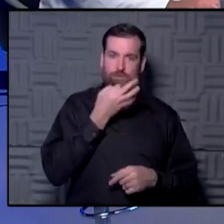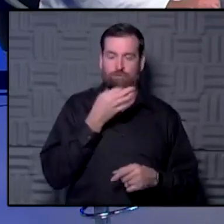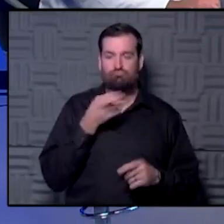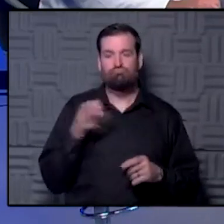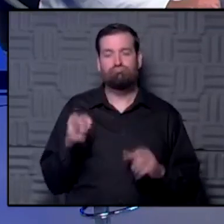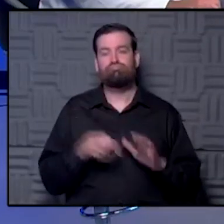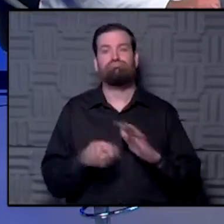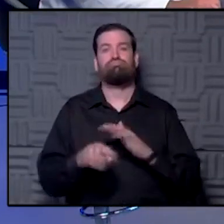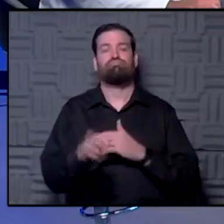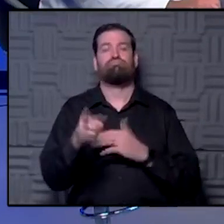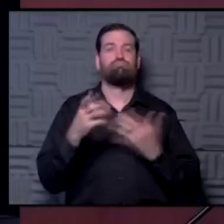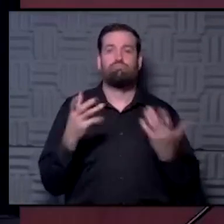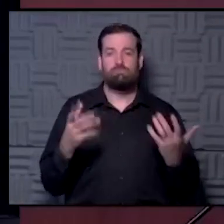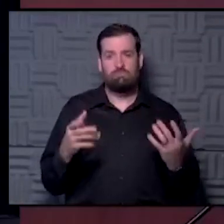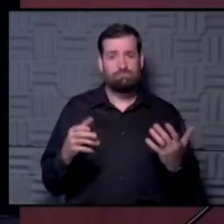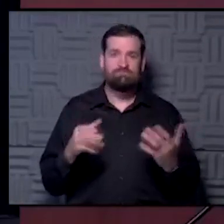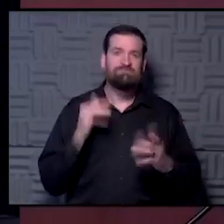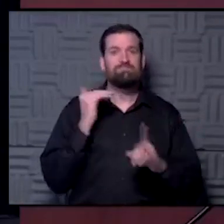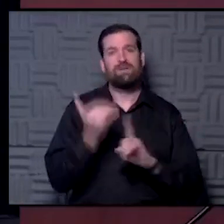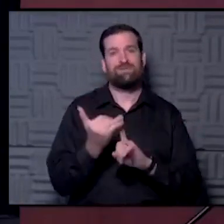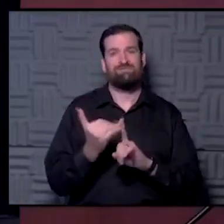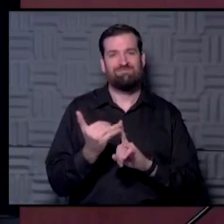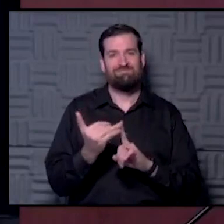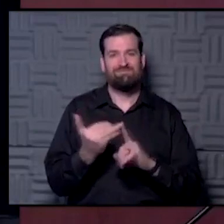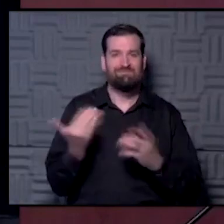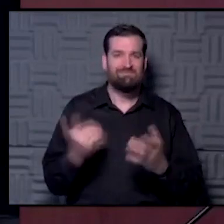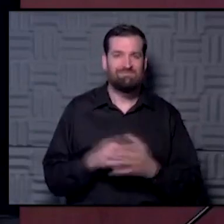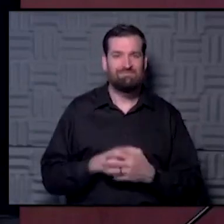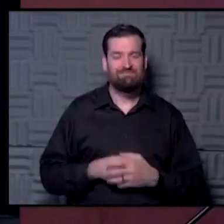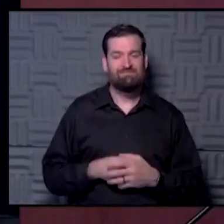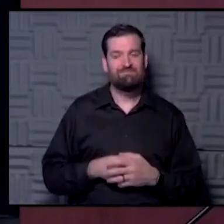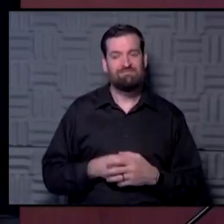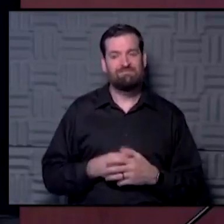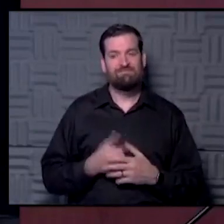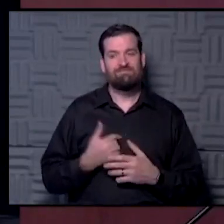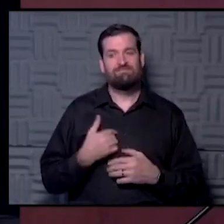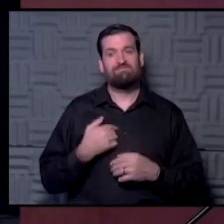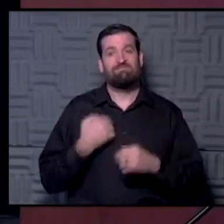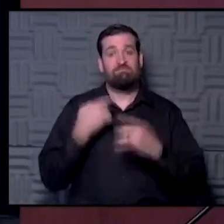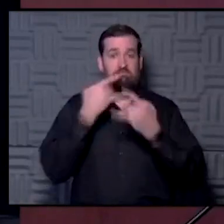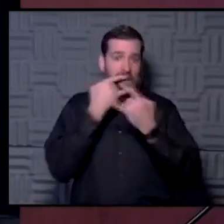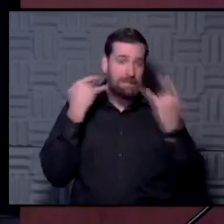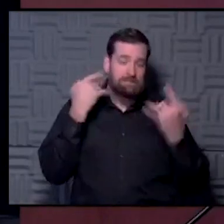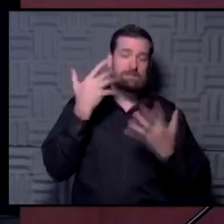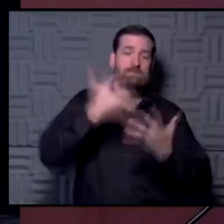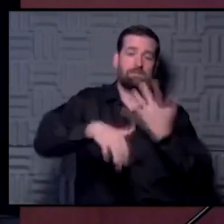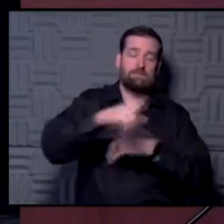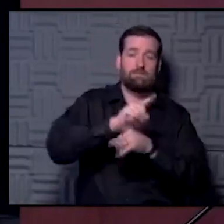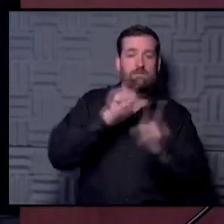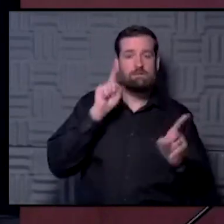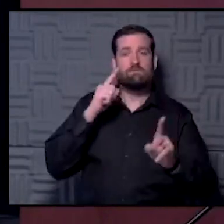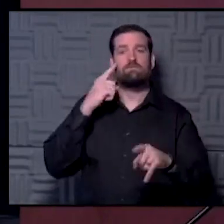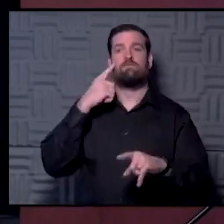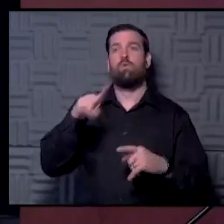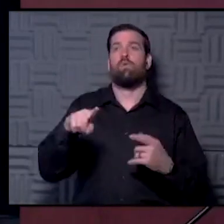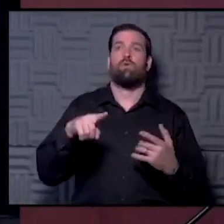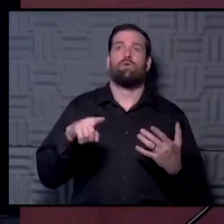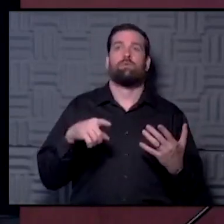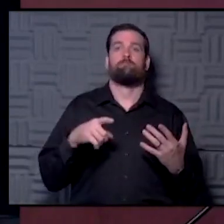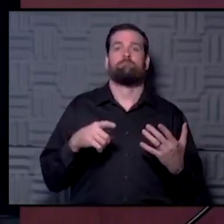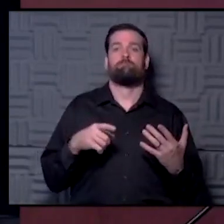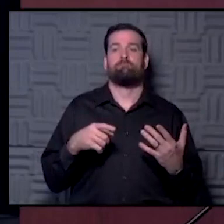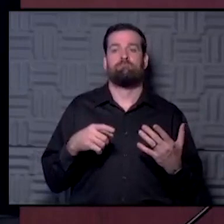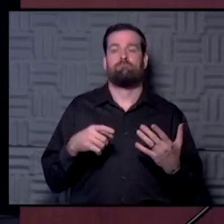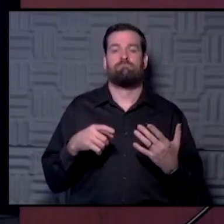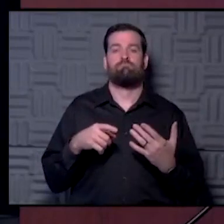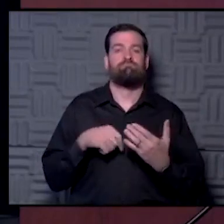whole process. And I think that is just a reminder that we use masks and physical distancing as sort of